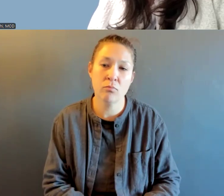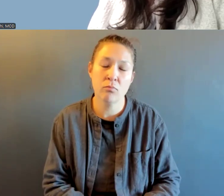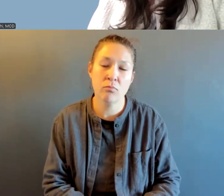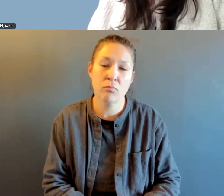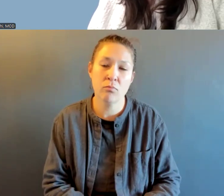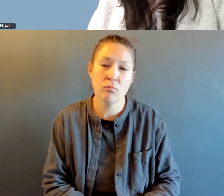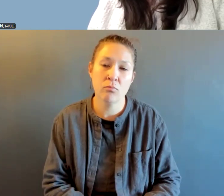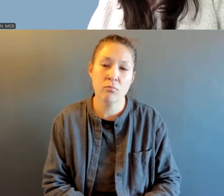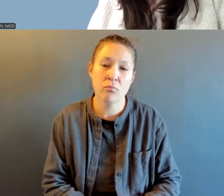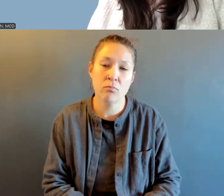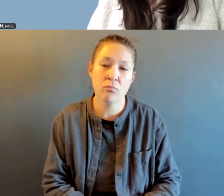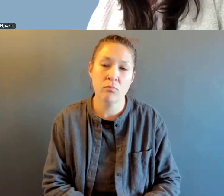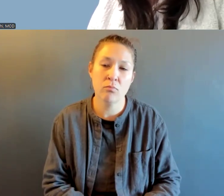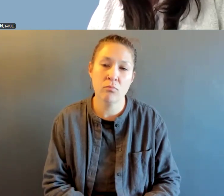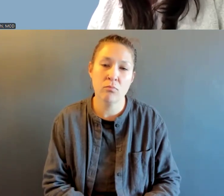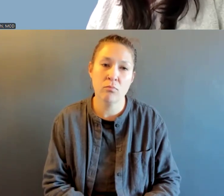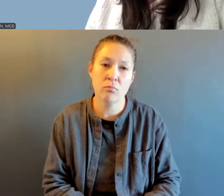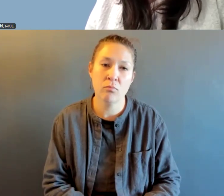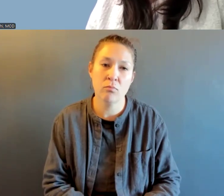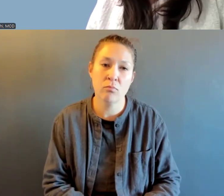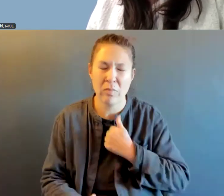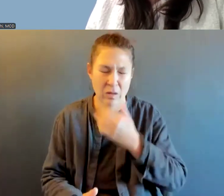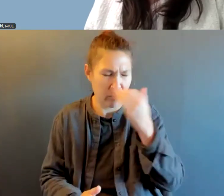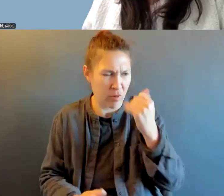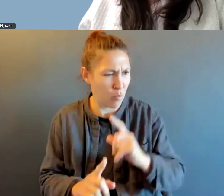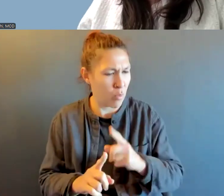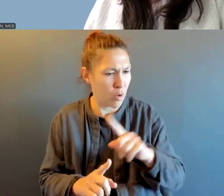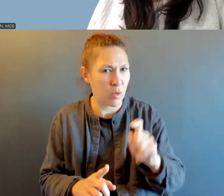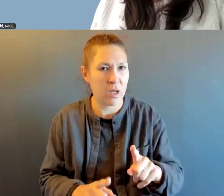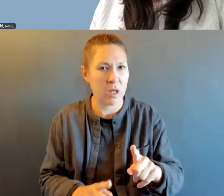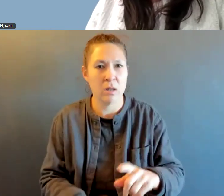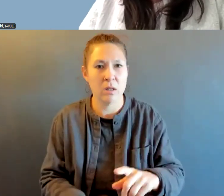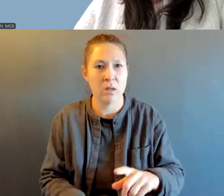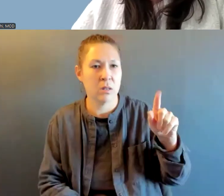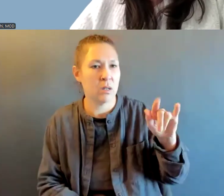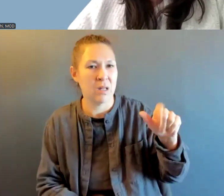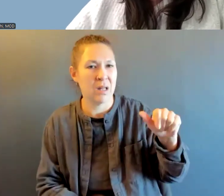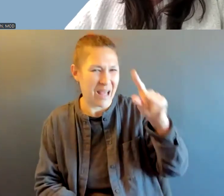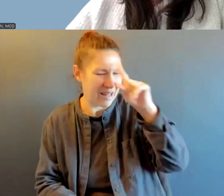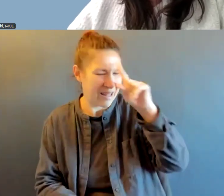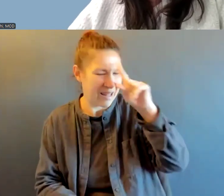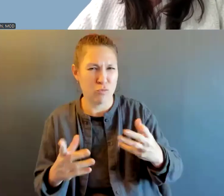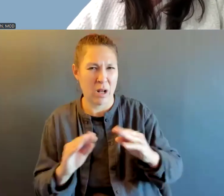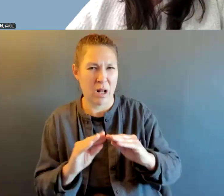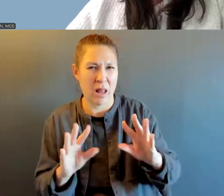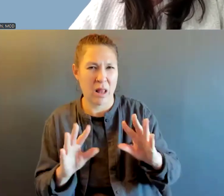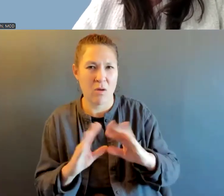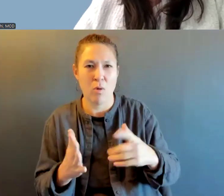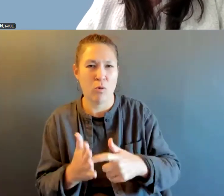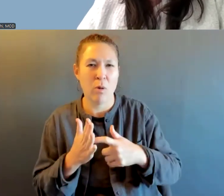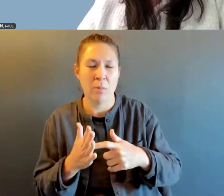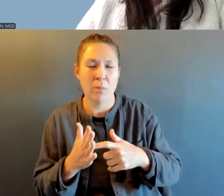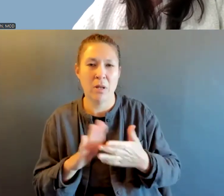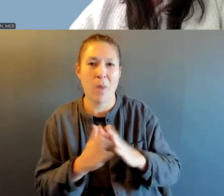What was the point of the question again? I'm sorry. I think they are just looking for clarification on what the requirements